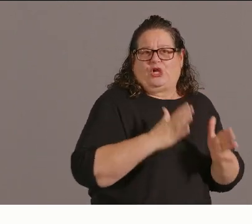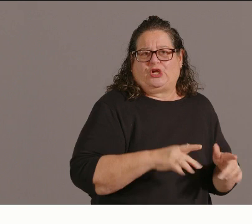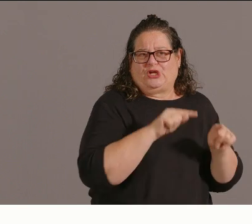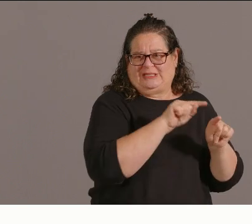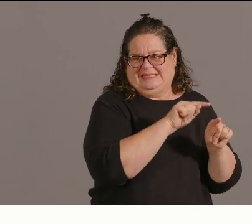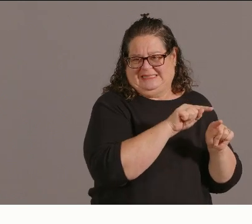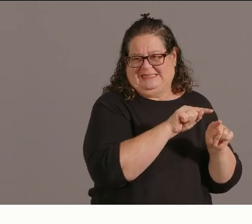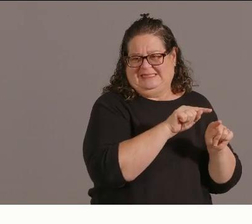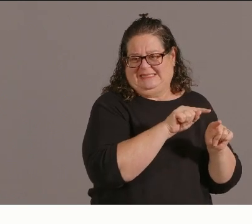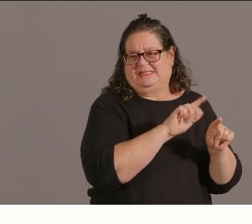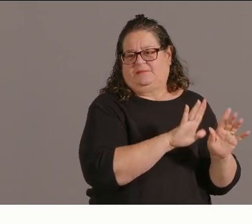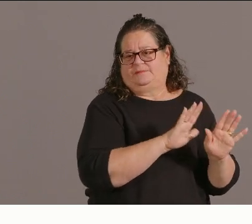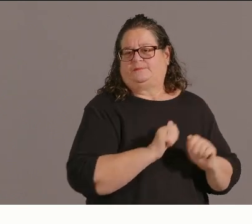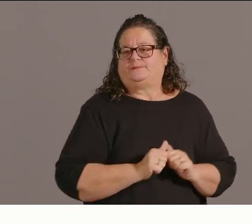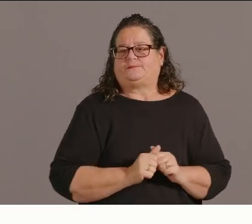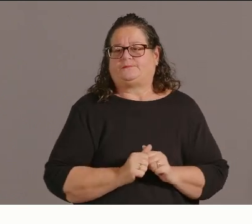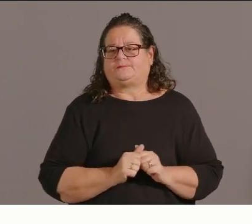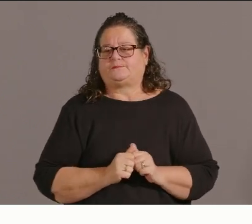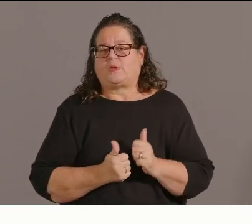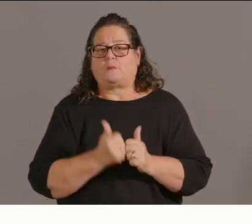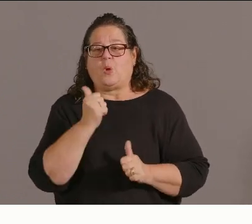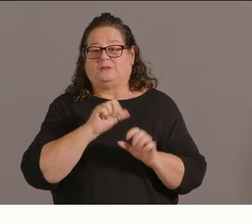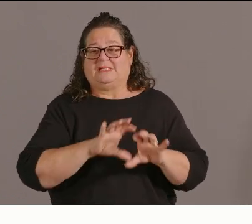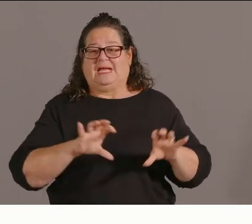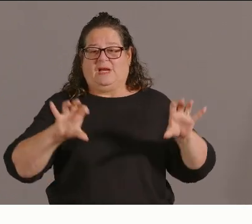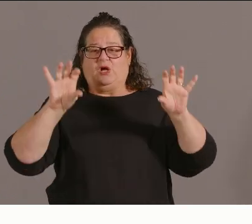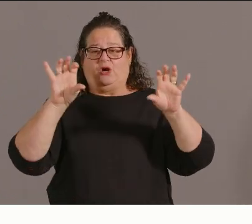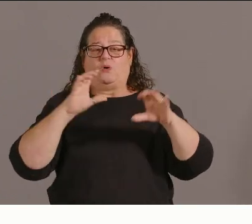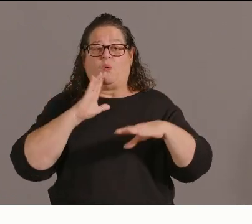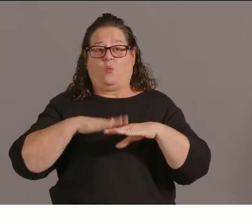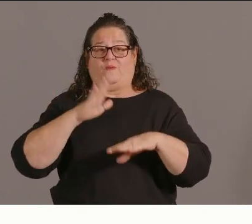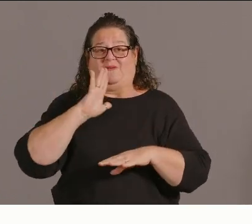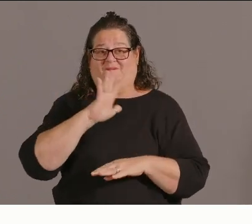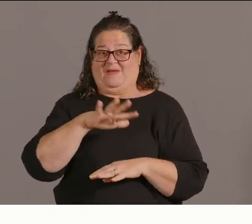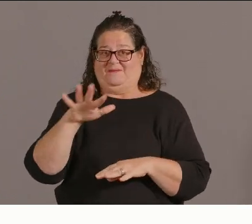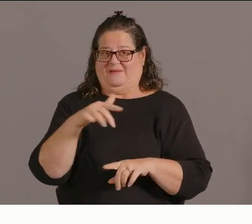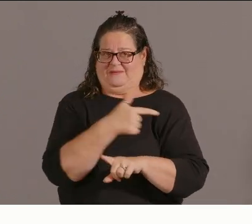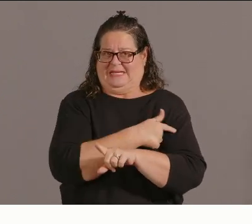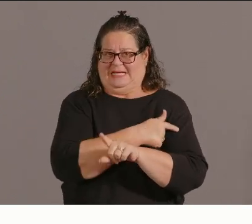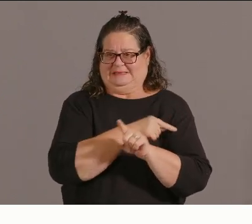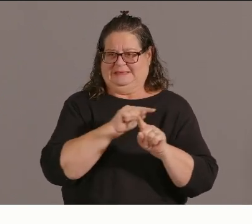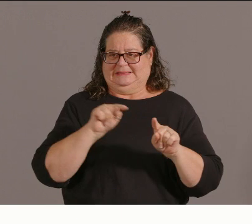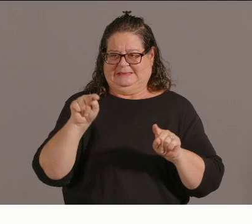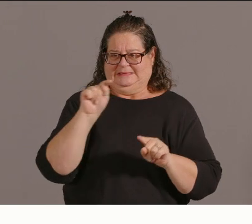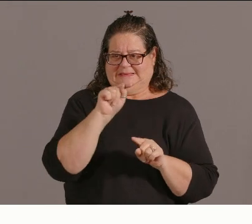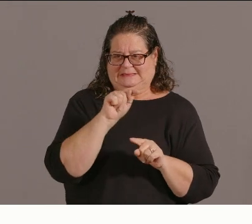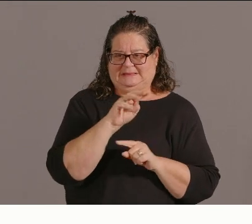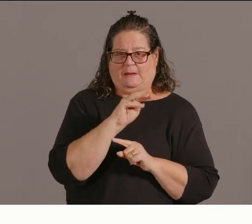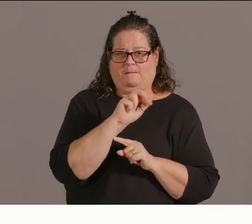vaccinating 55 and above, including Maricopa County and Pima County now starting today.